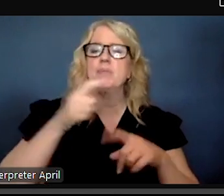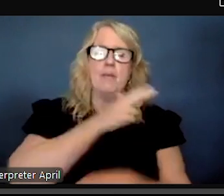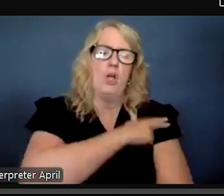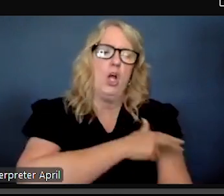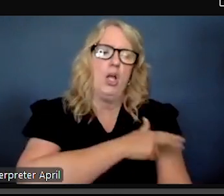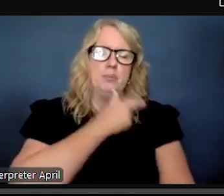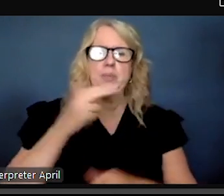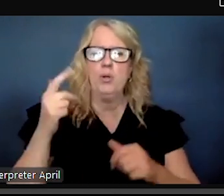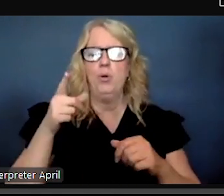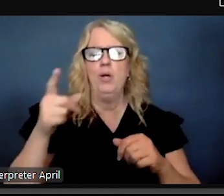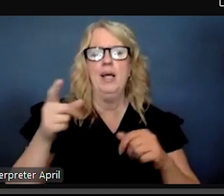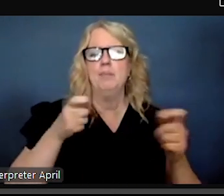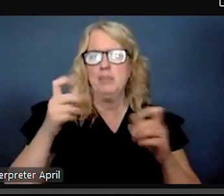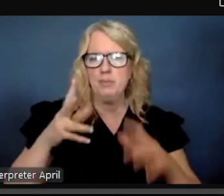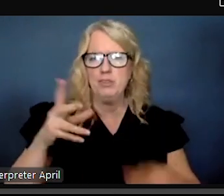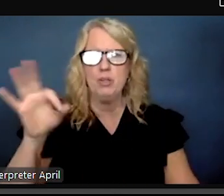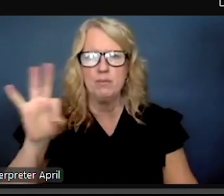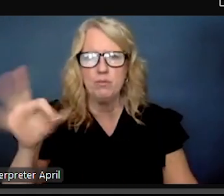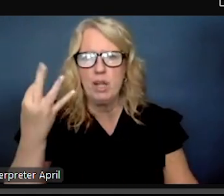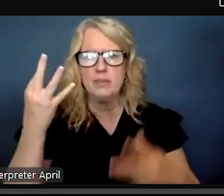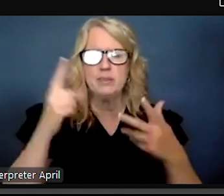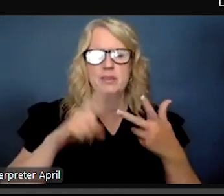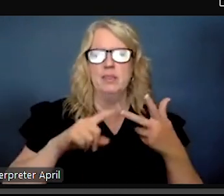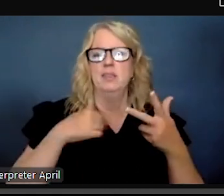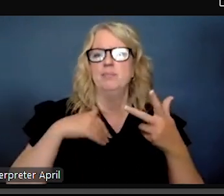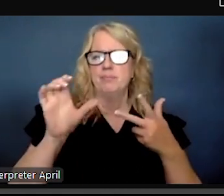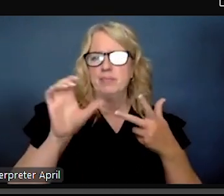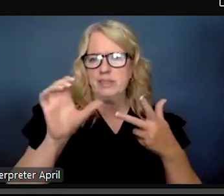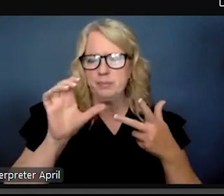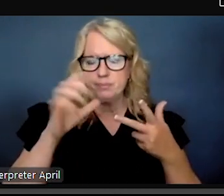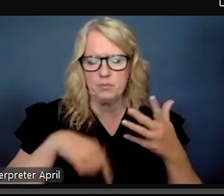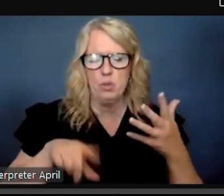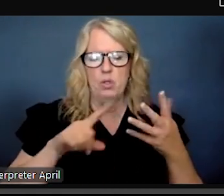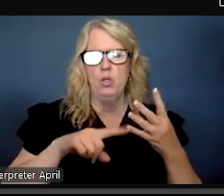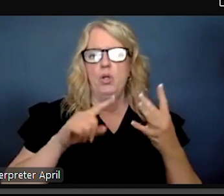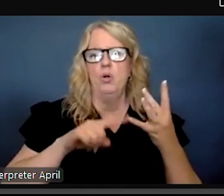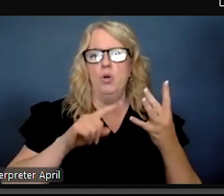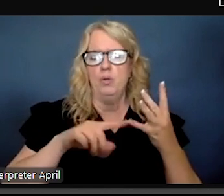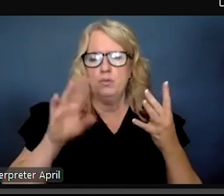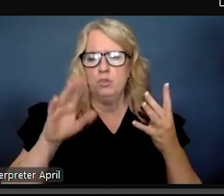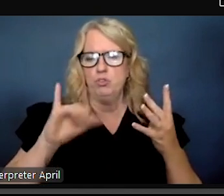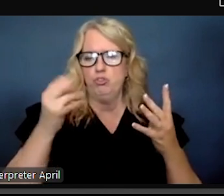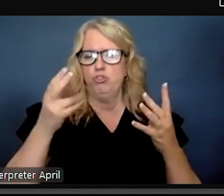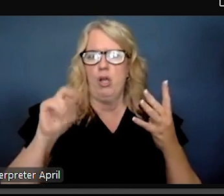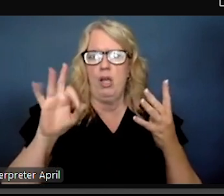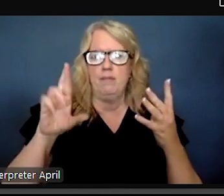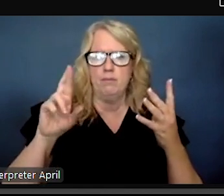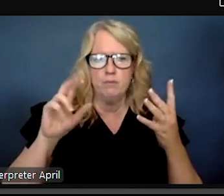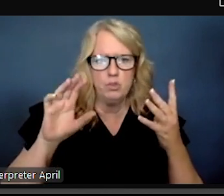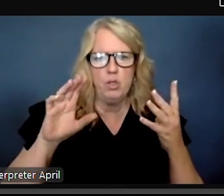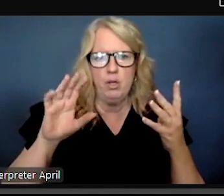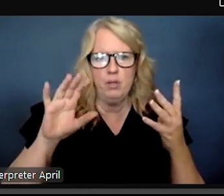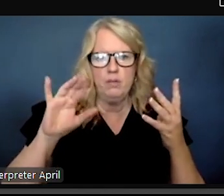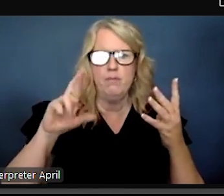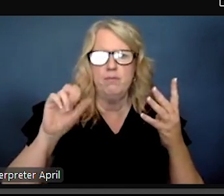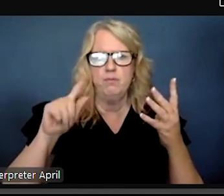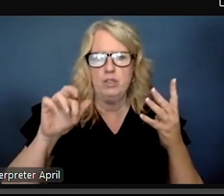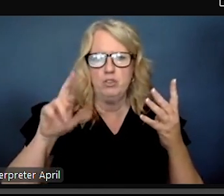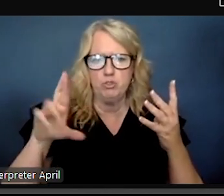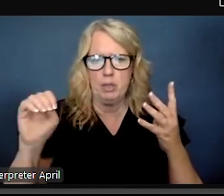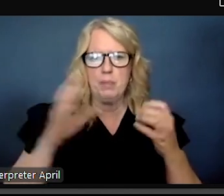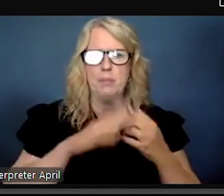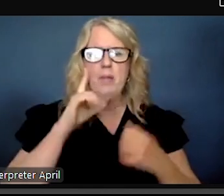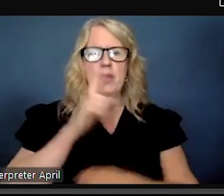administrator in France, Clifford Beers, an innovator with Mental Health America, or Jean Fondrain, also a hospital administrator with